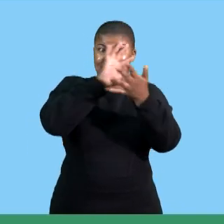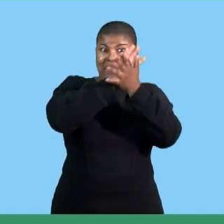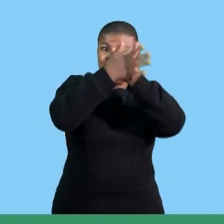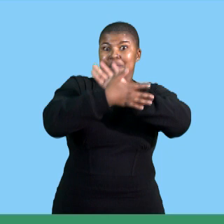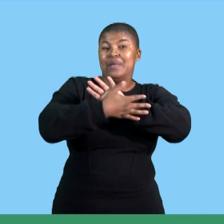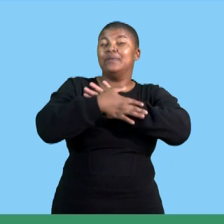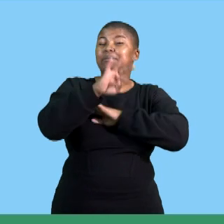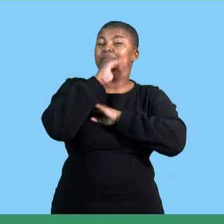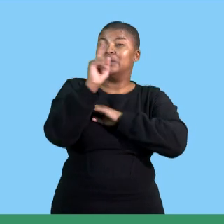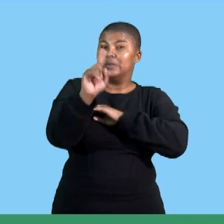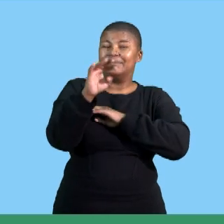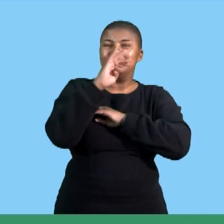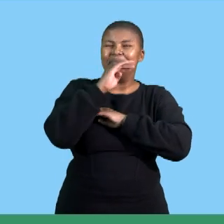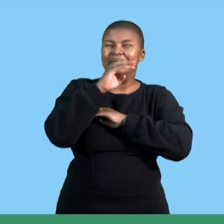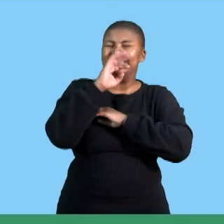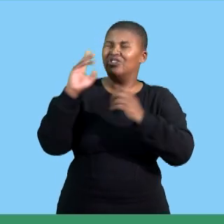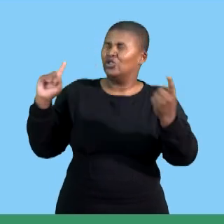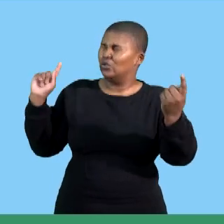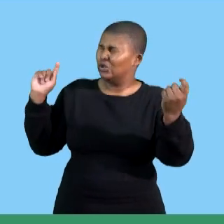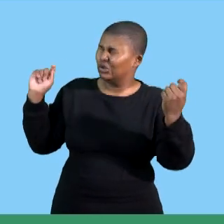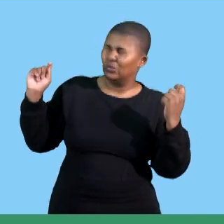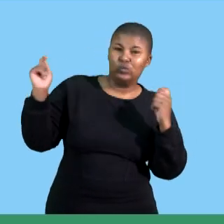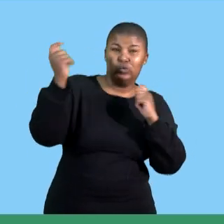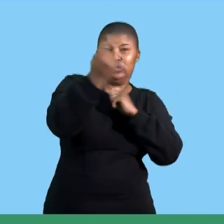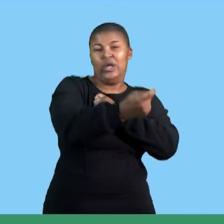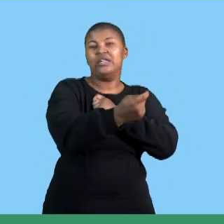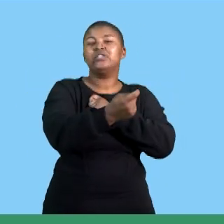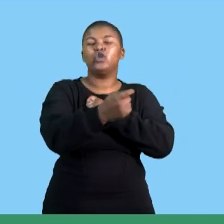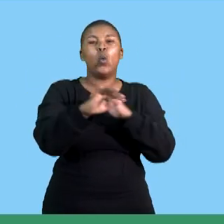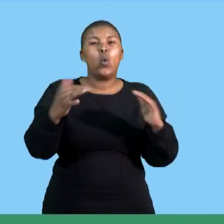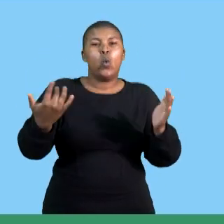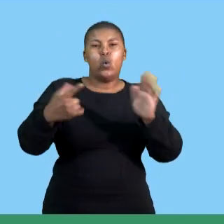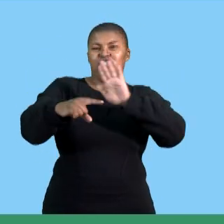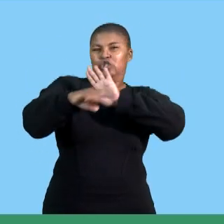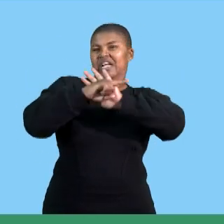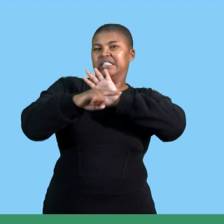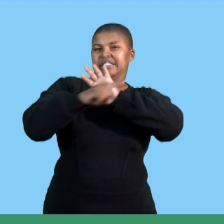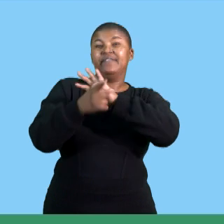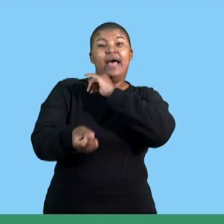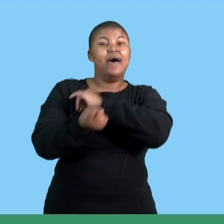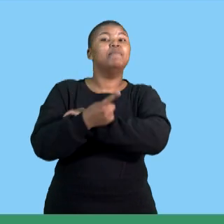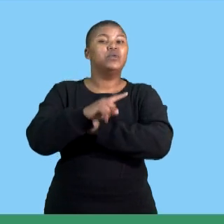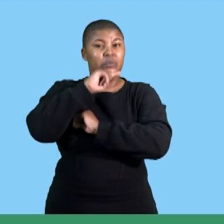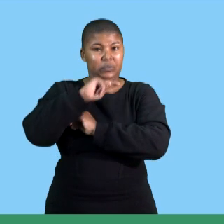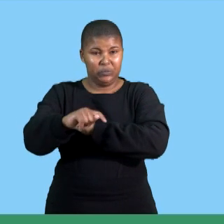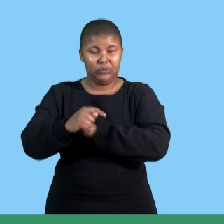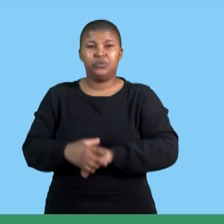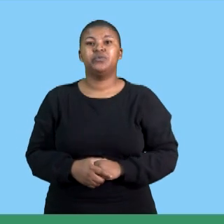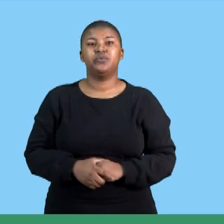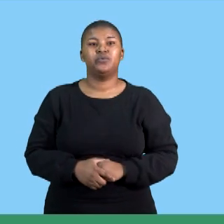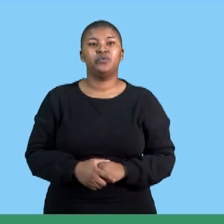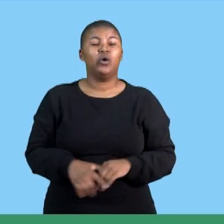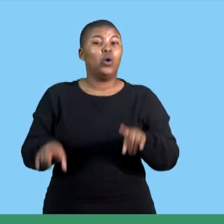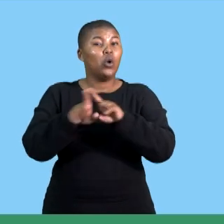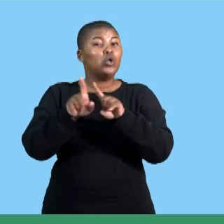disastrous, it means that it causes a very big or a negative impact in the workplace. And it can